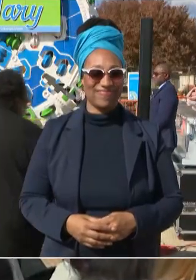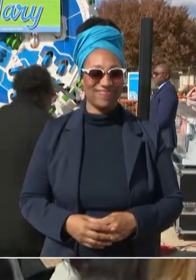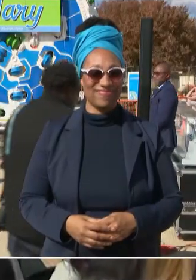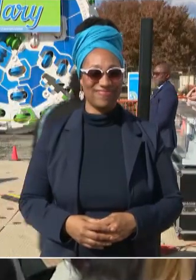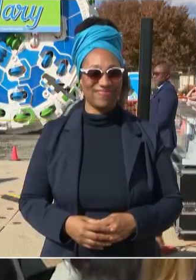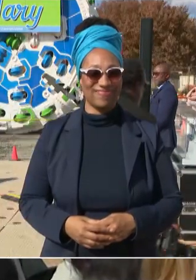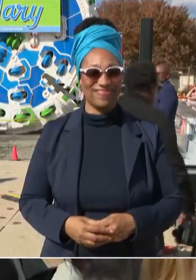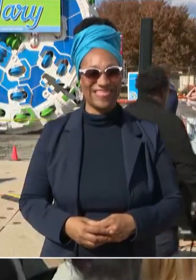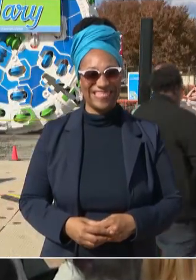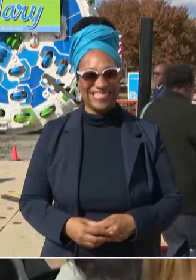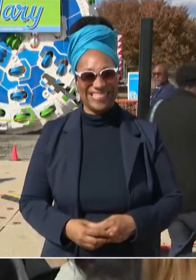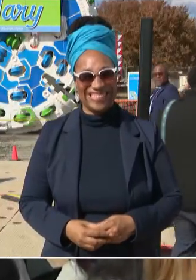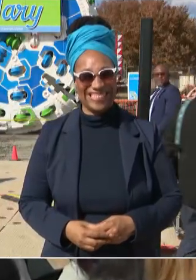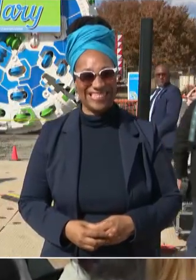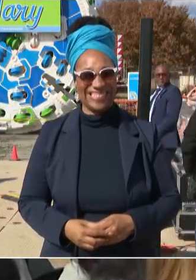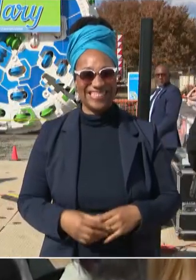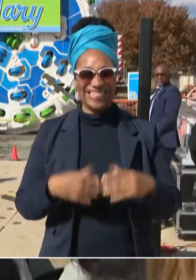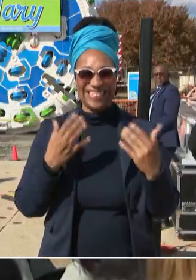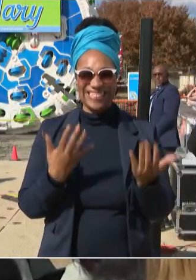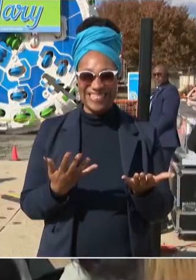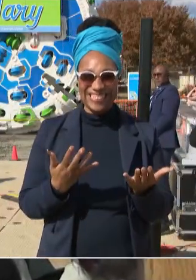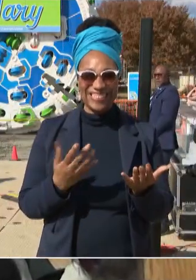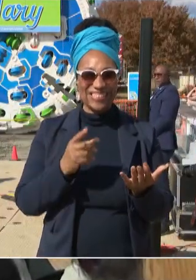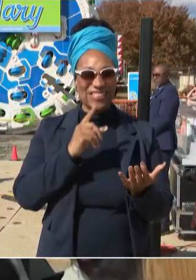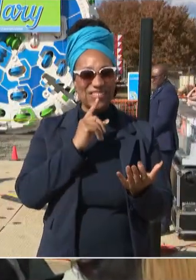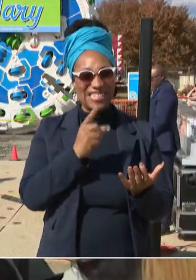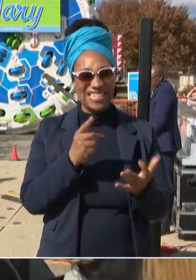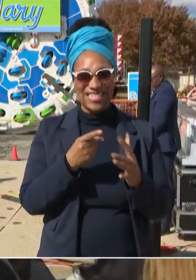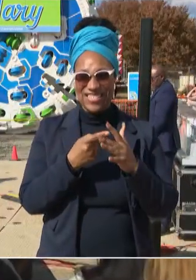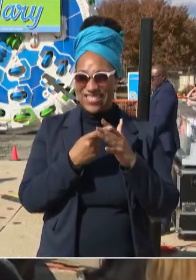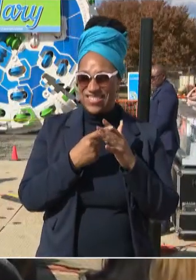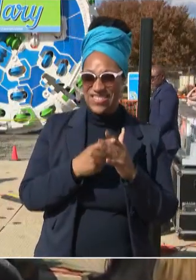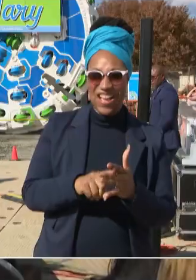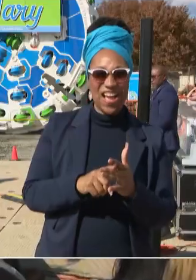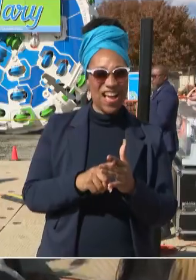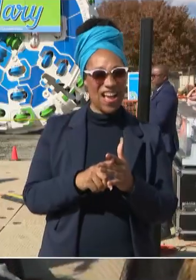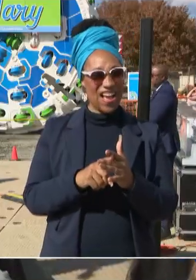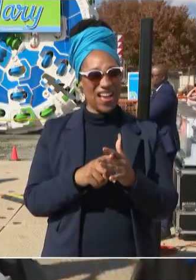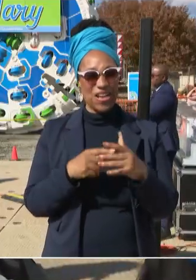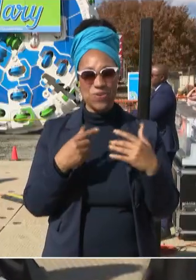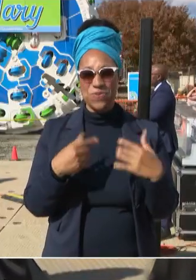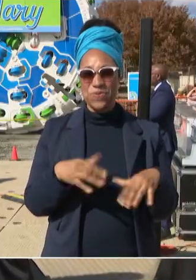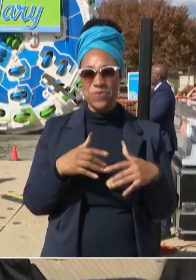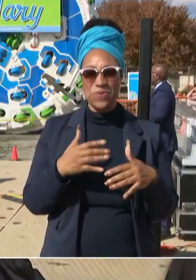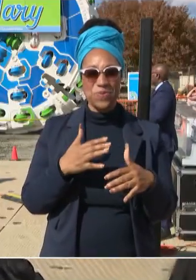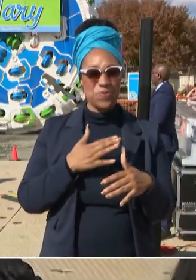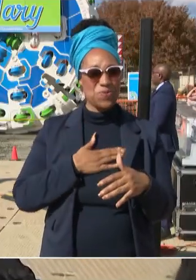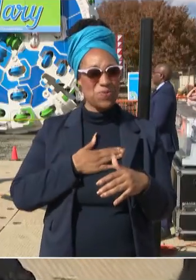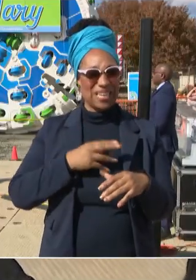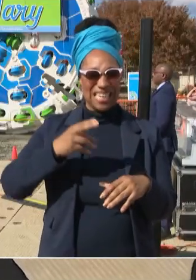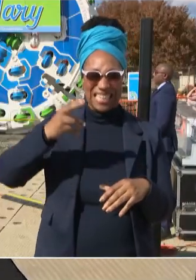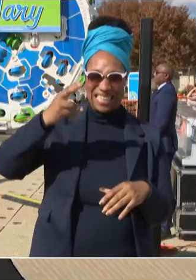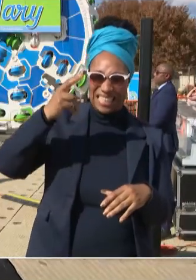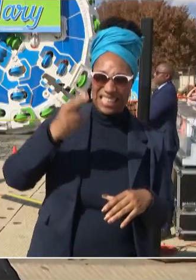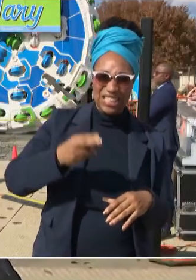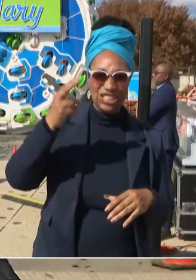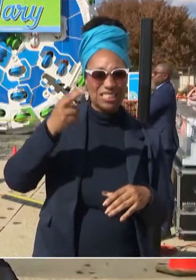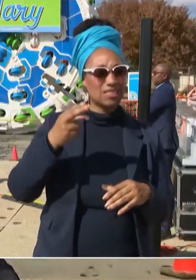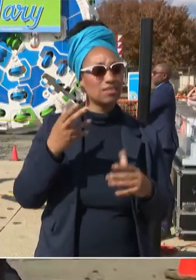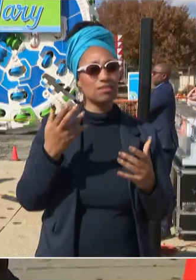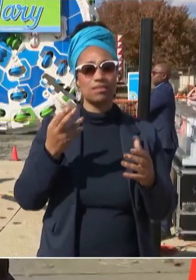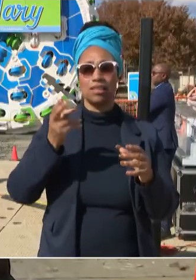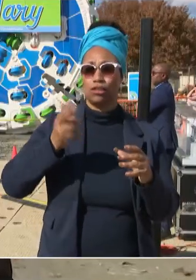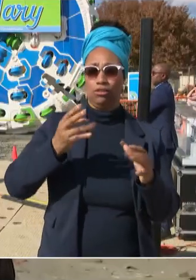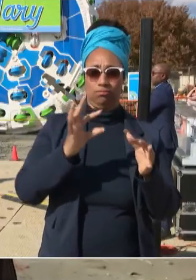As we started off talking today, we were giving the historical references about Mary and who the Edmond sisters were. We